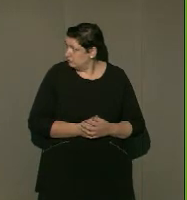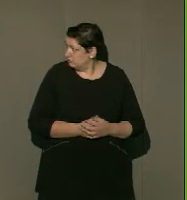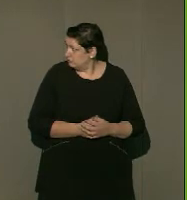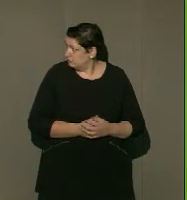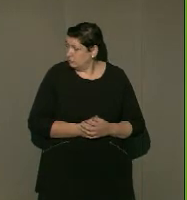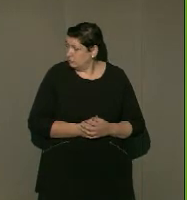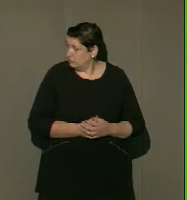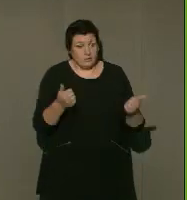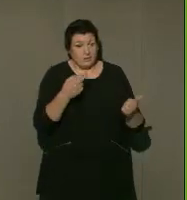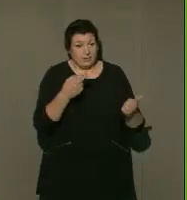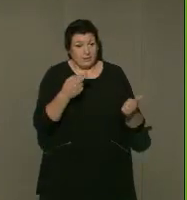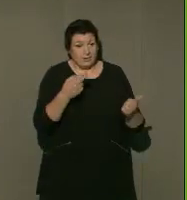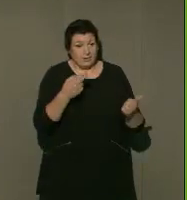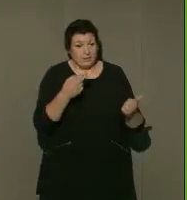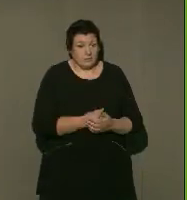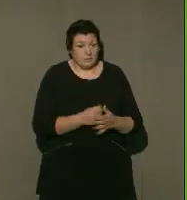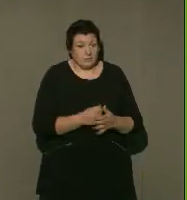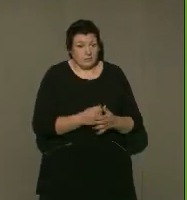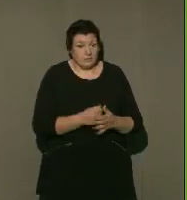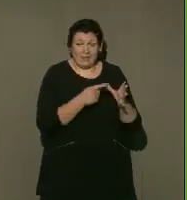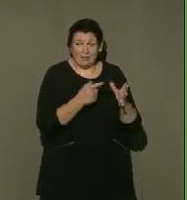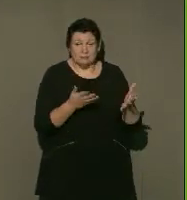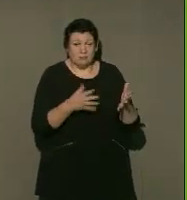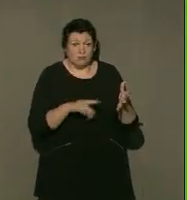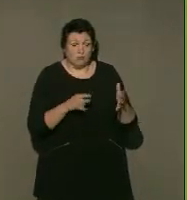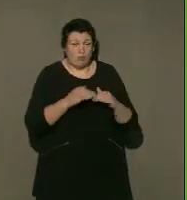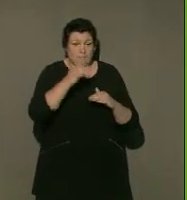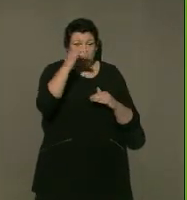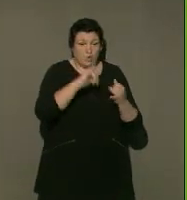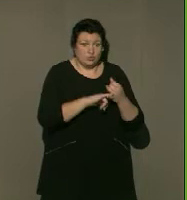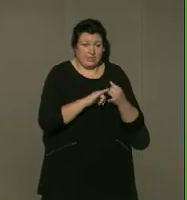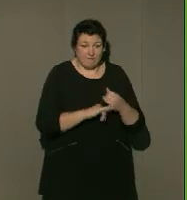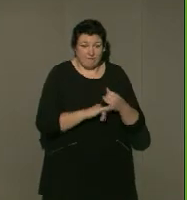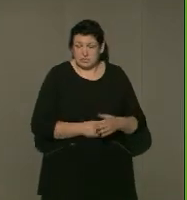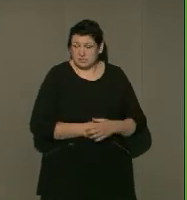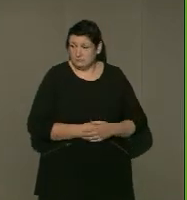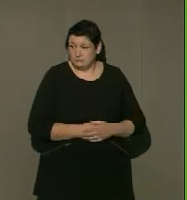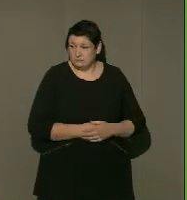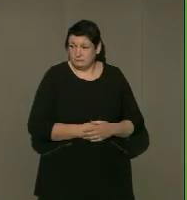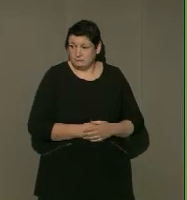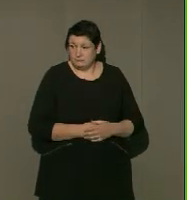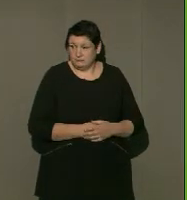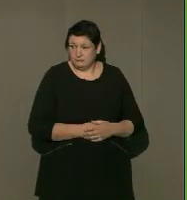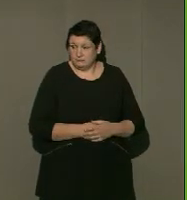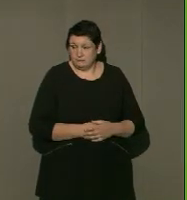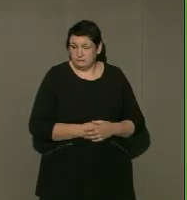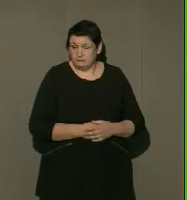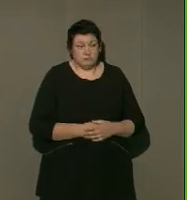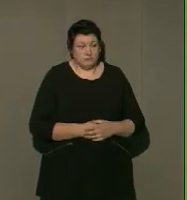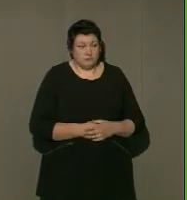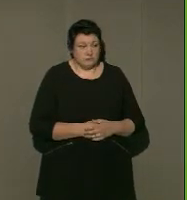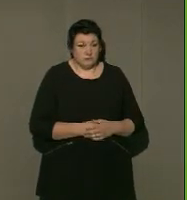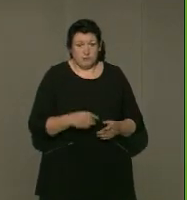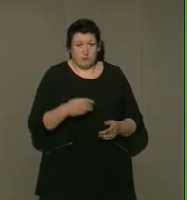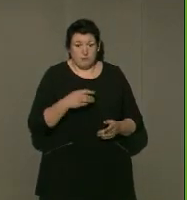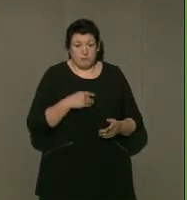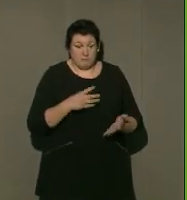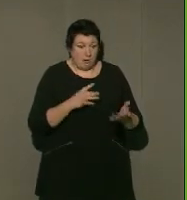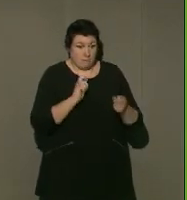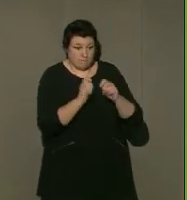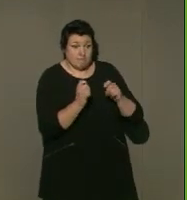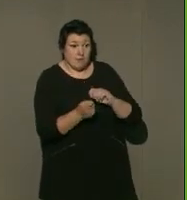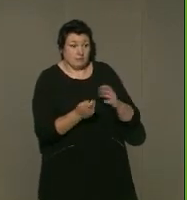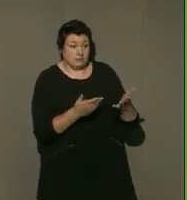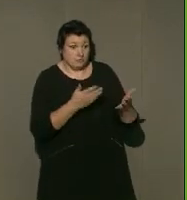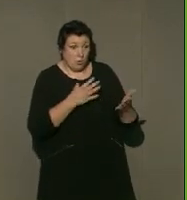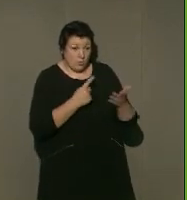Good afternoon, everyone. Alan Borgars from North Staffordshire Green Party. Conference, sir. My amendment in question only seeks to amend